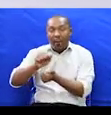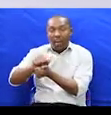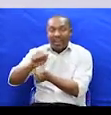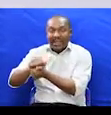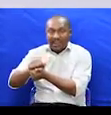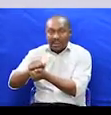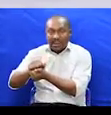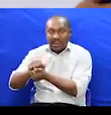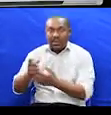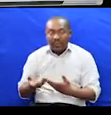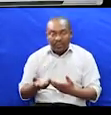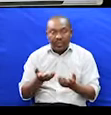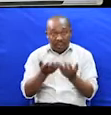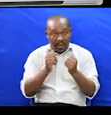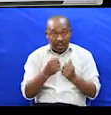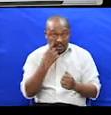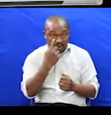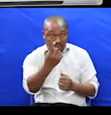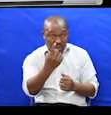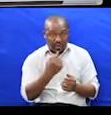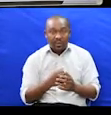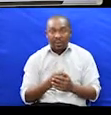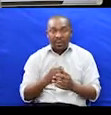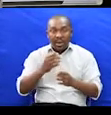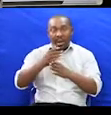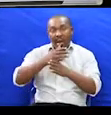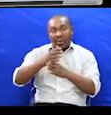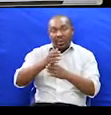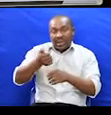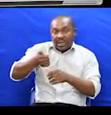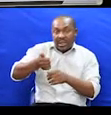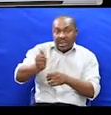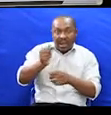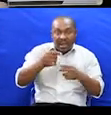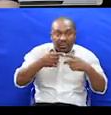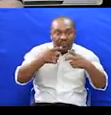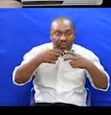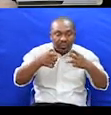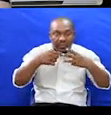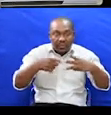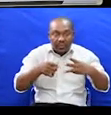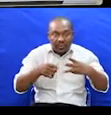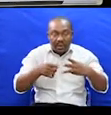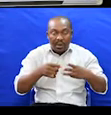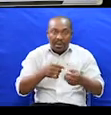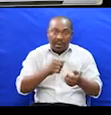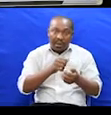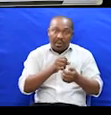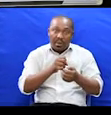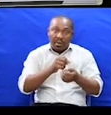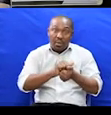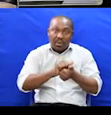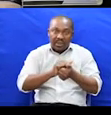properties. Let us look about the properties of each particle in